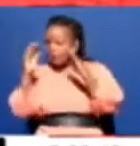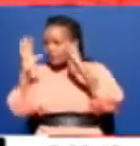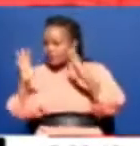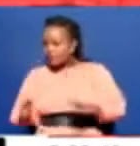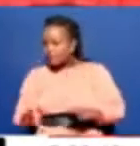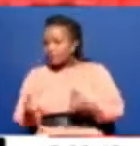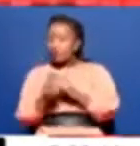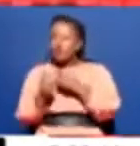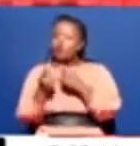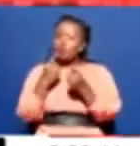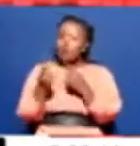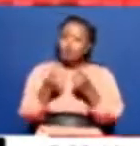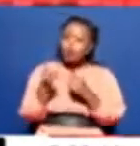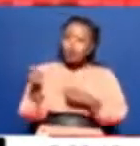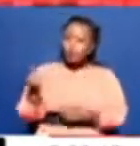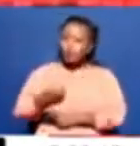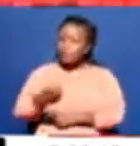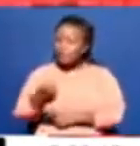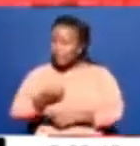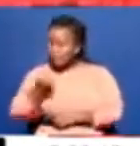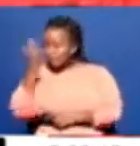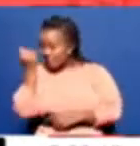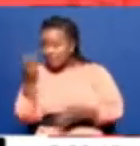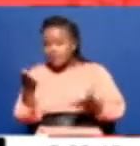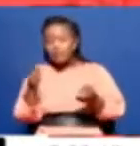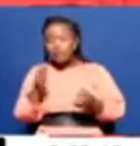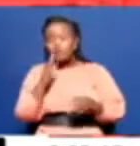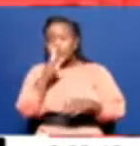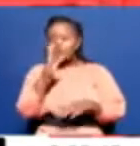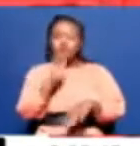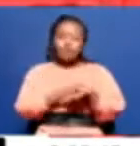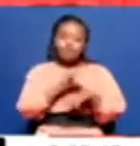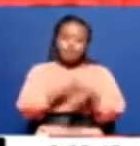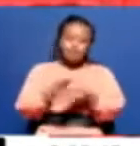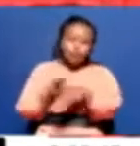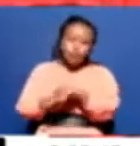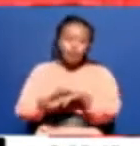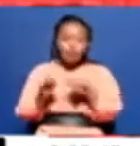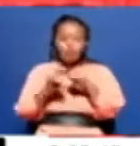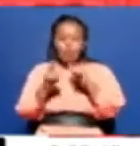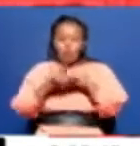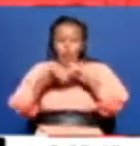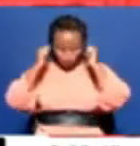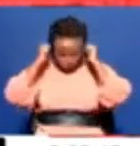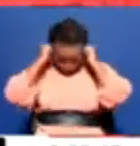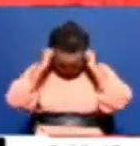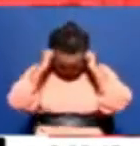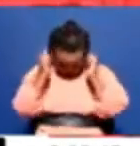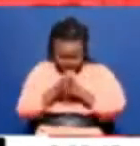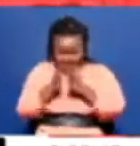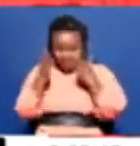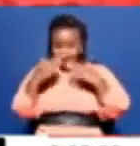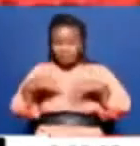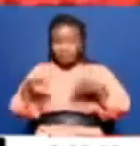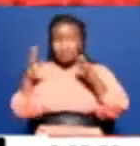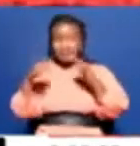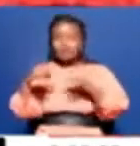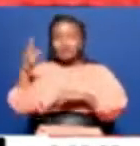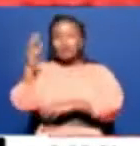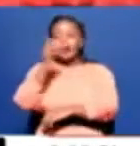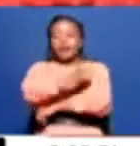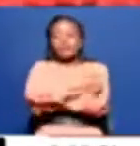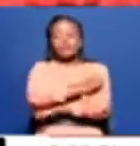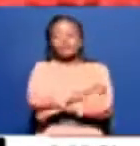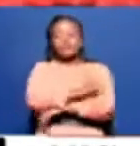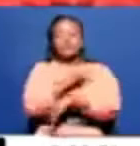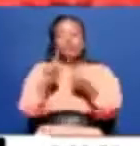they can be able to be like us, so that they can study and finish high school and start to